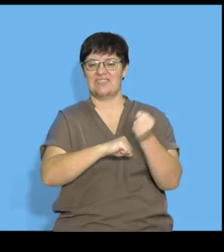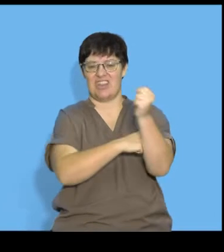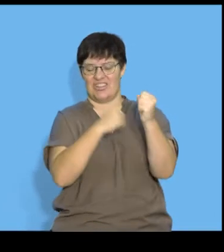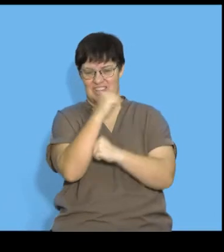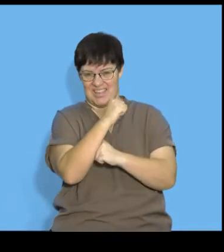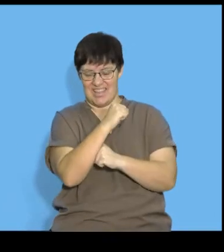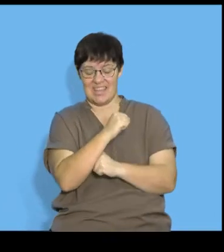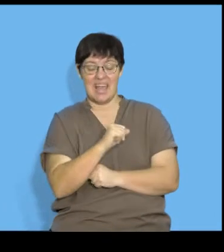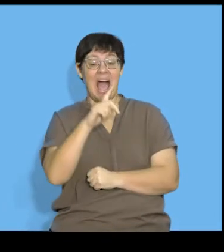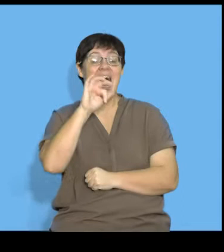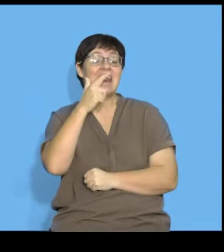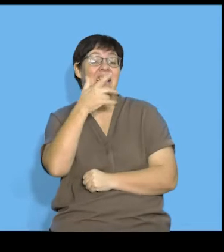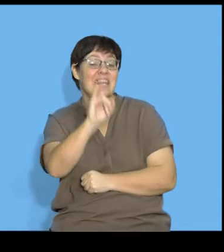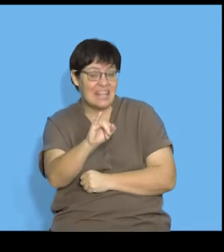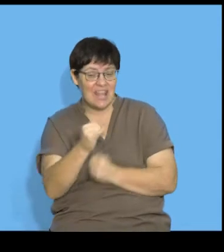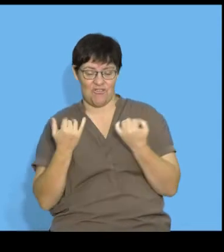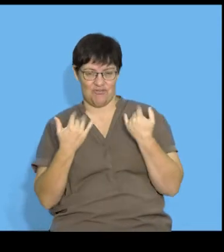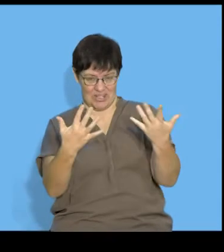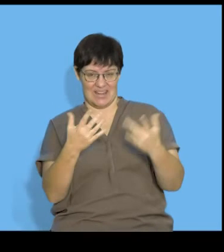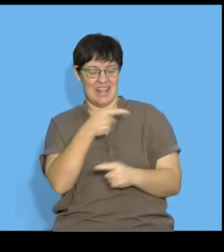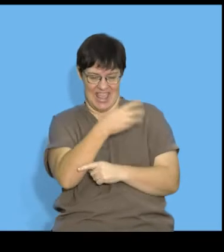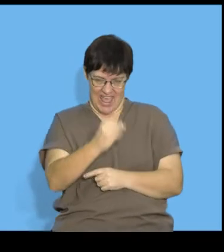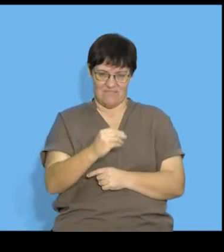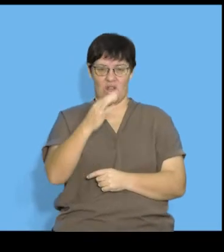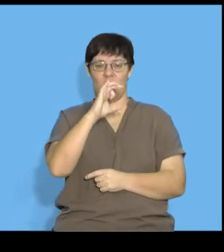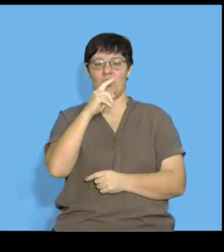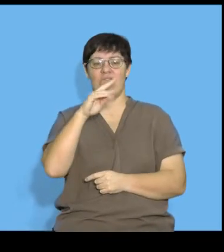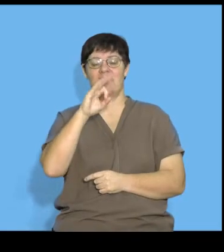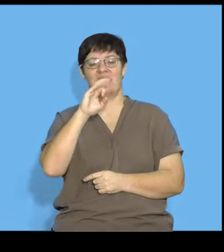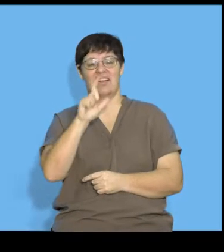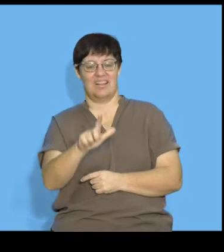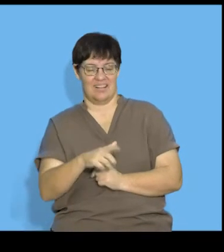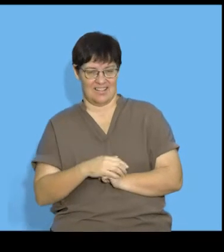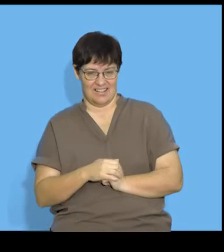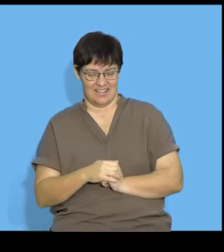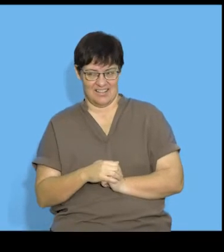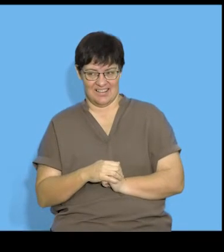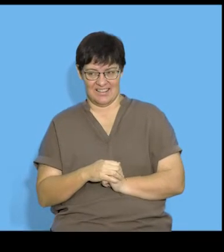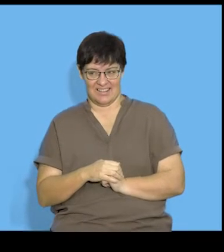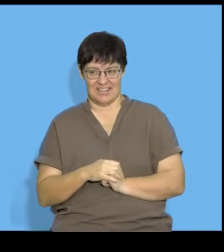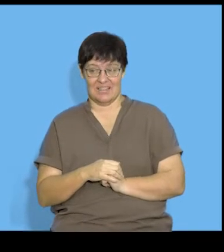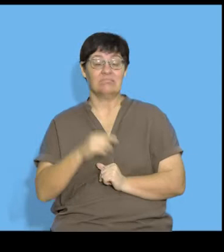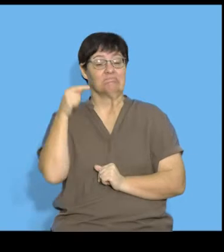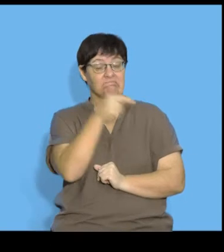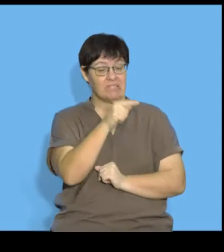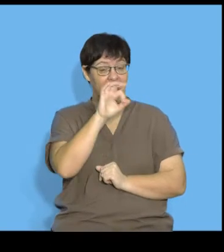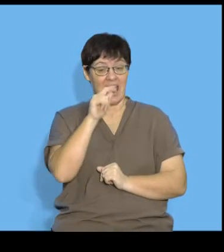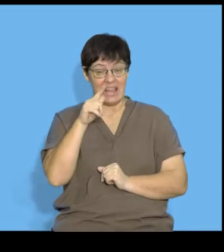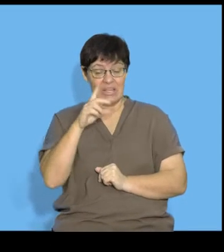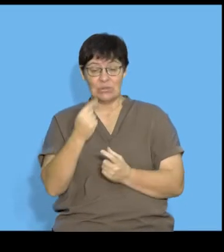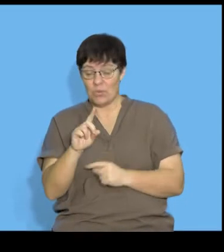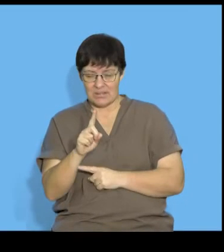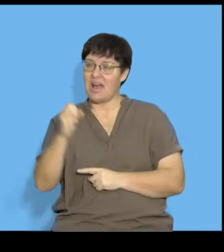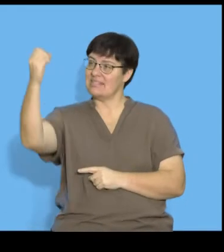think they have? They have chlorophyll. So what can algae do?